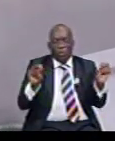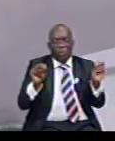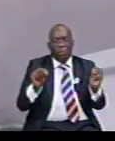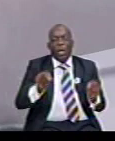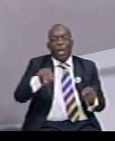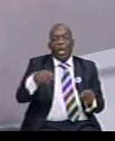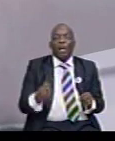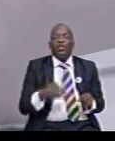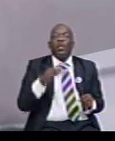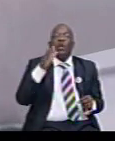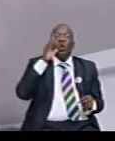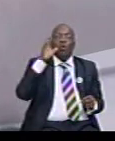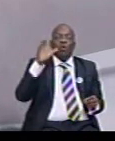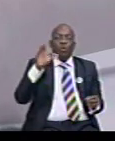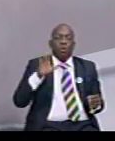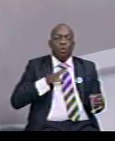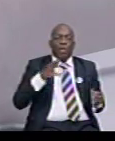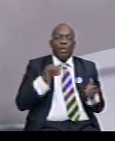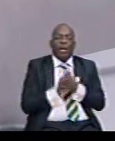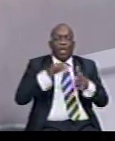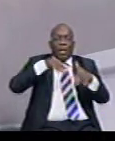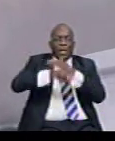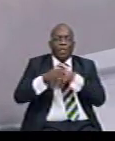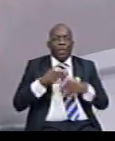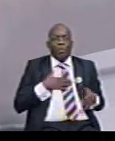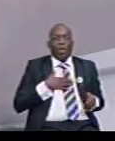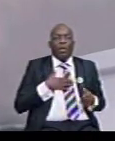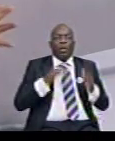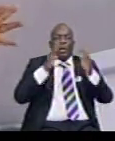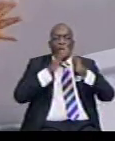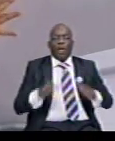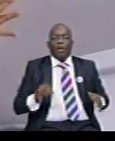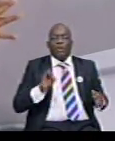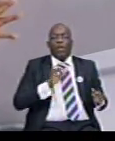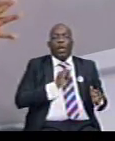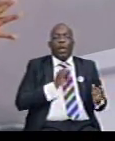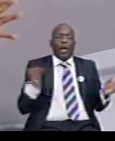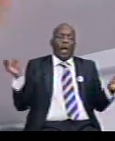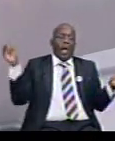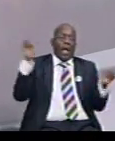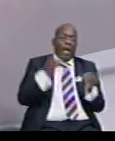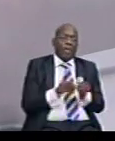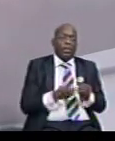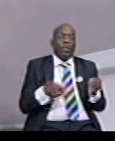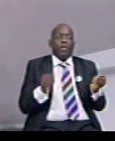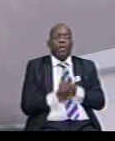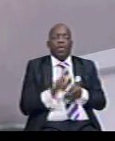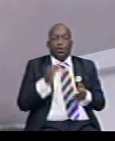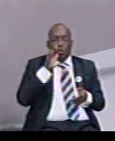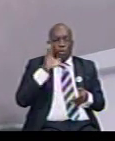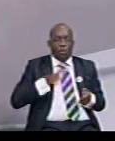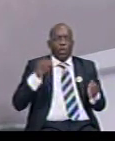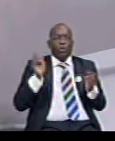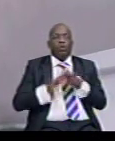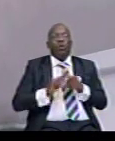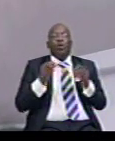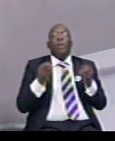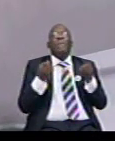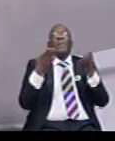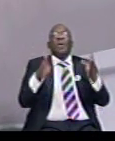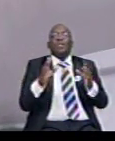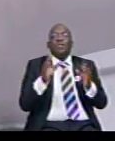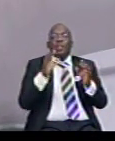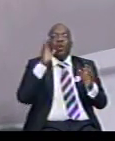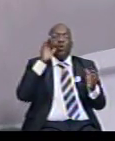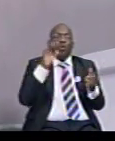my house, and I've added that woman to the many wives I have, nobody can